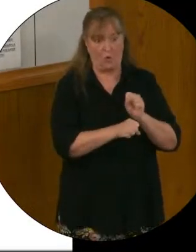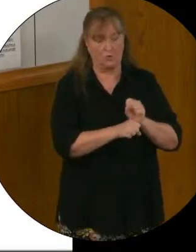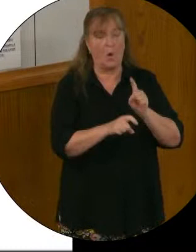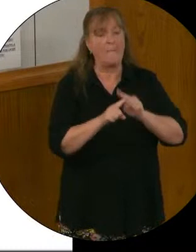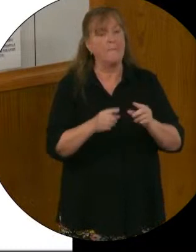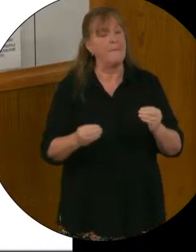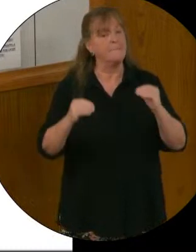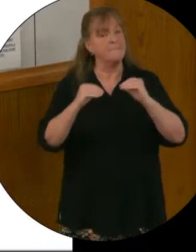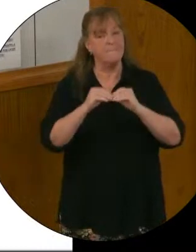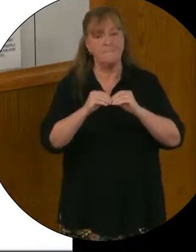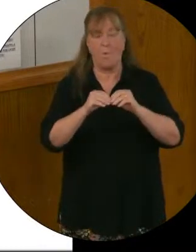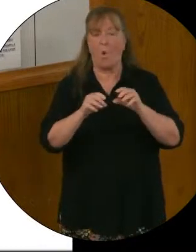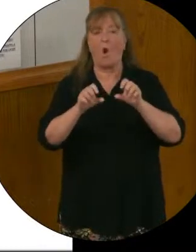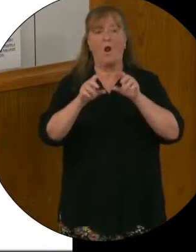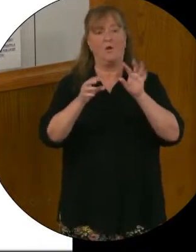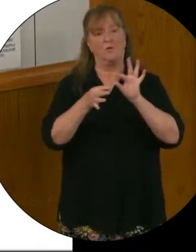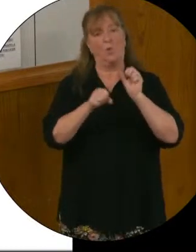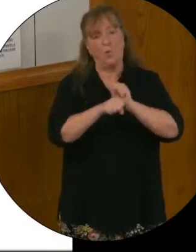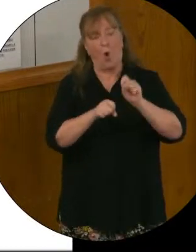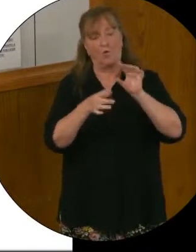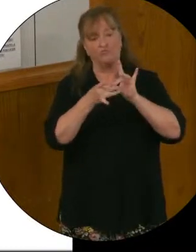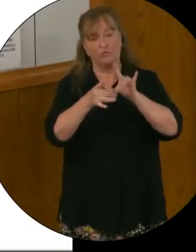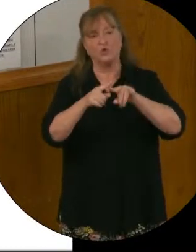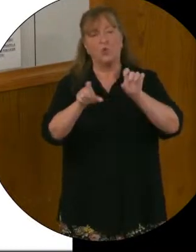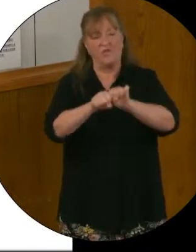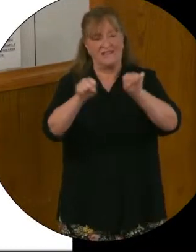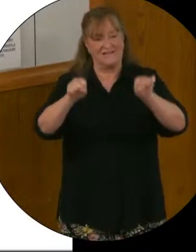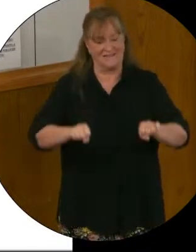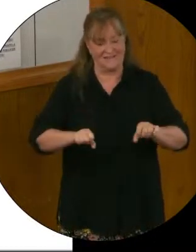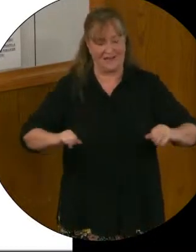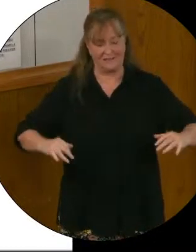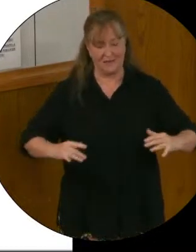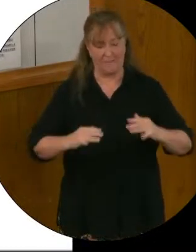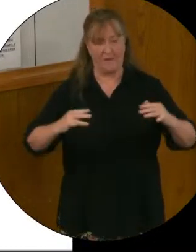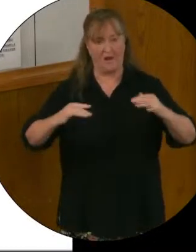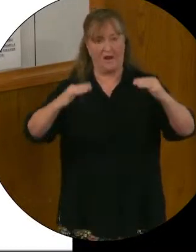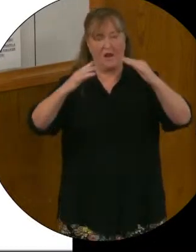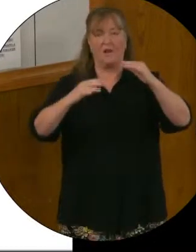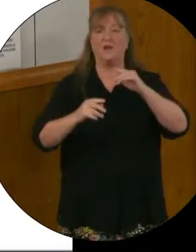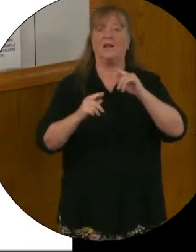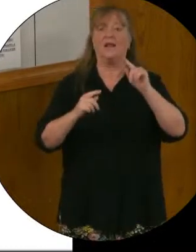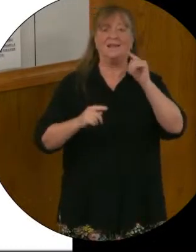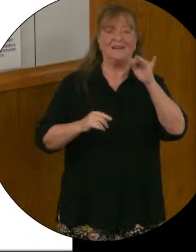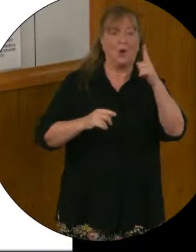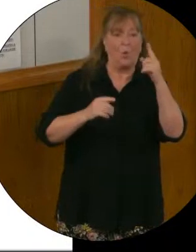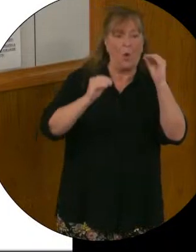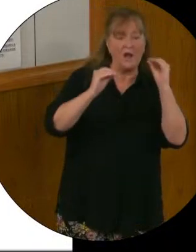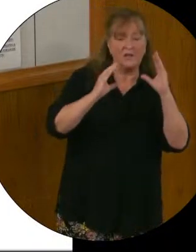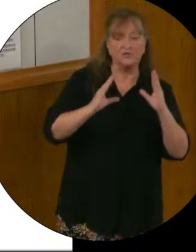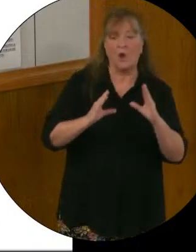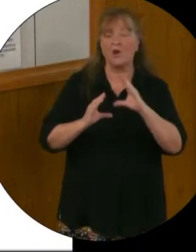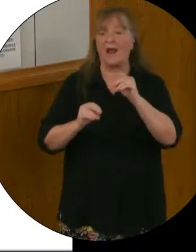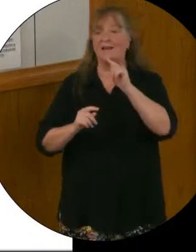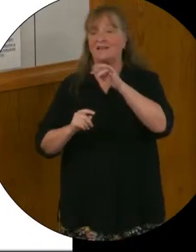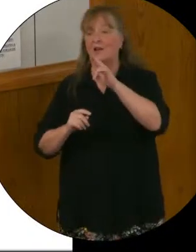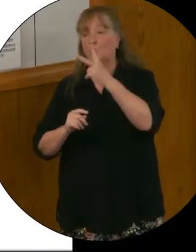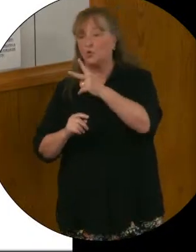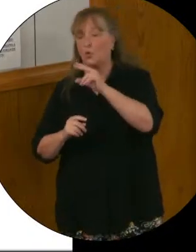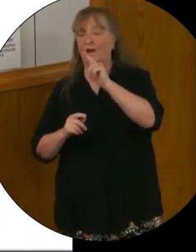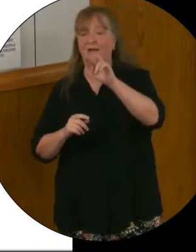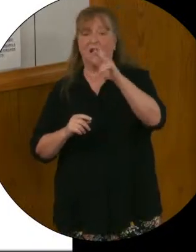more systemic work is needed to be done and a greater focus on high quality Tier 1 instruction and Tier 2 and Tier